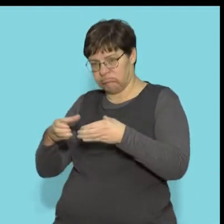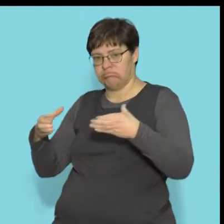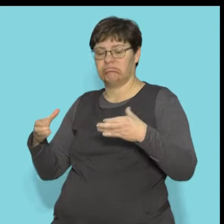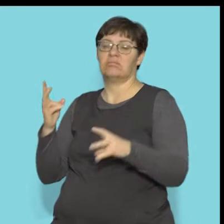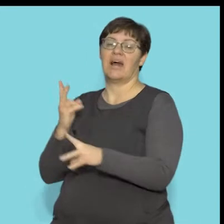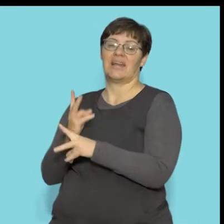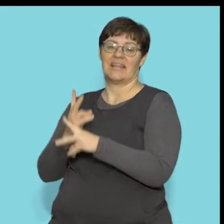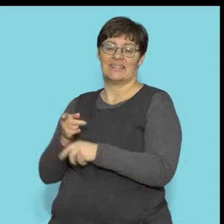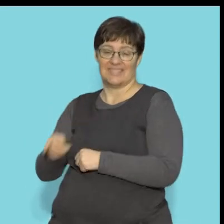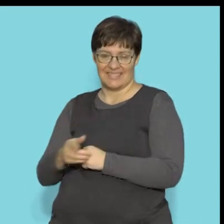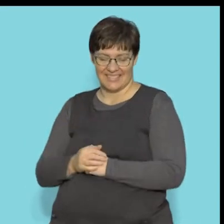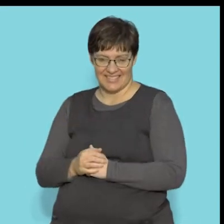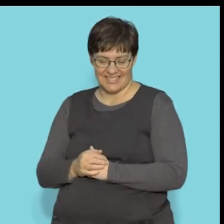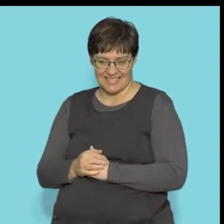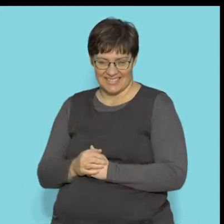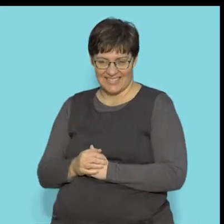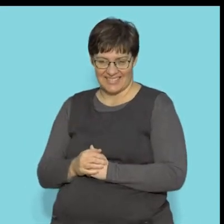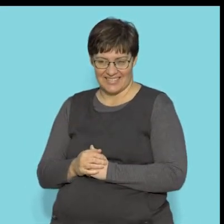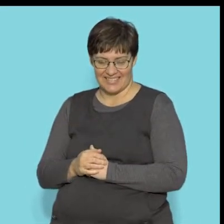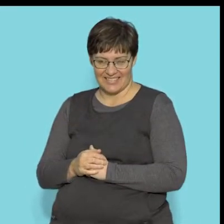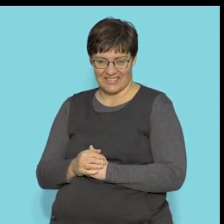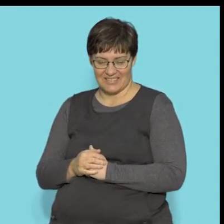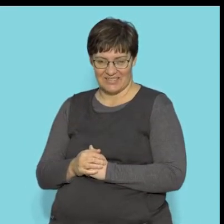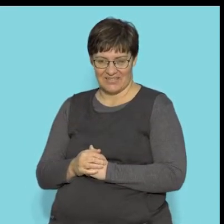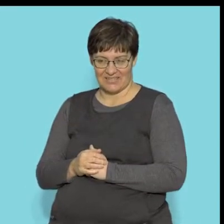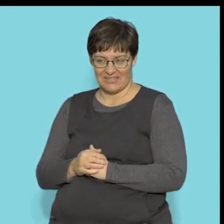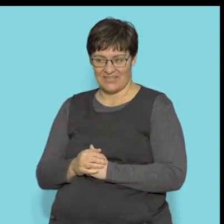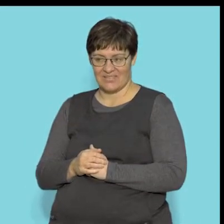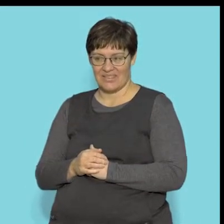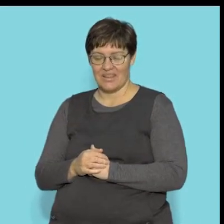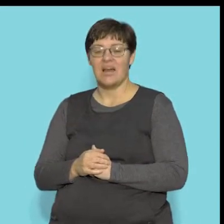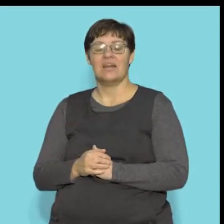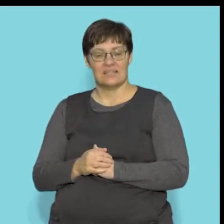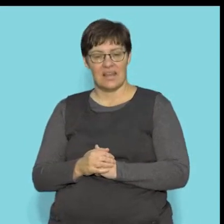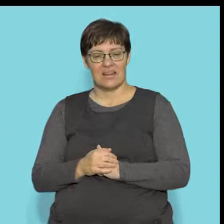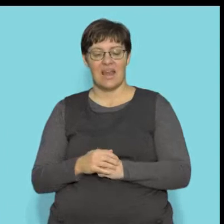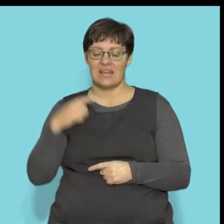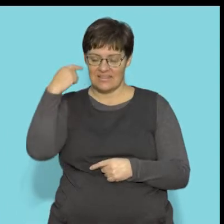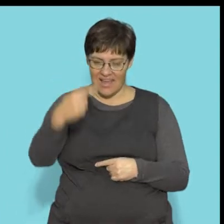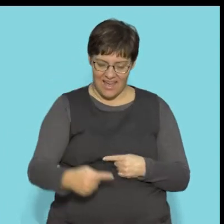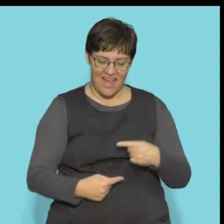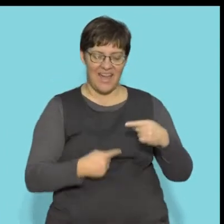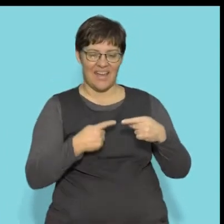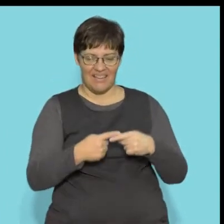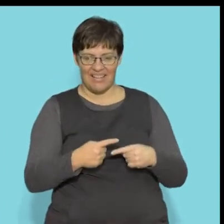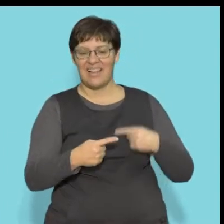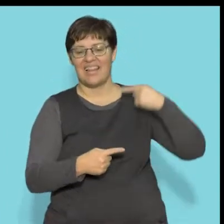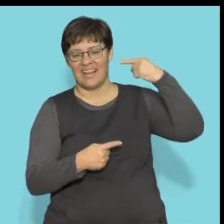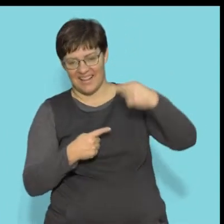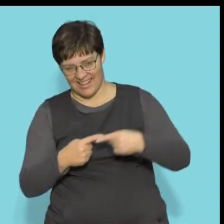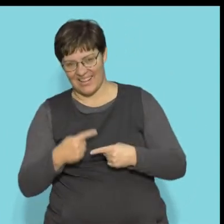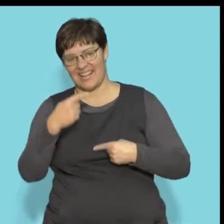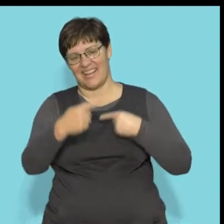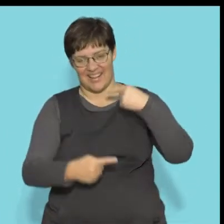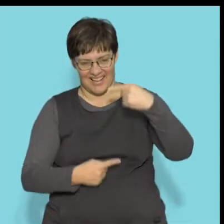we see the pink graph increasing again in size. And the whole cycle is going to